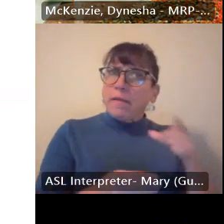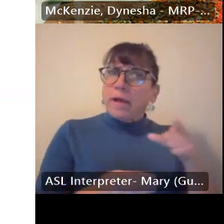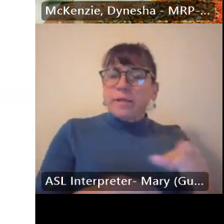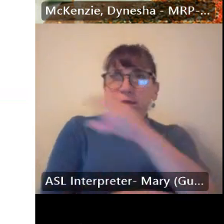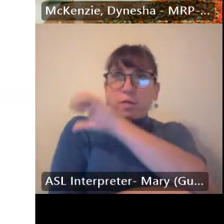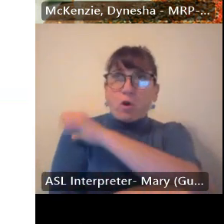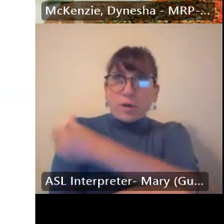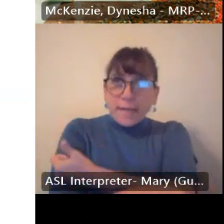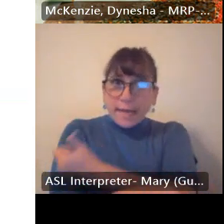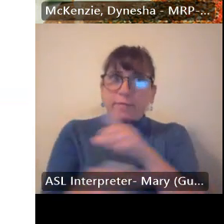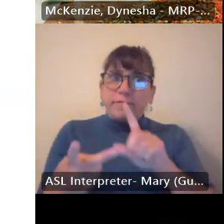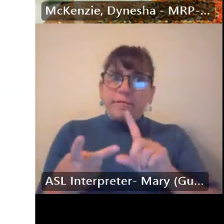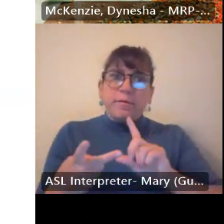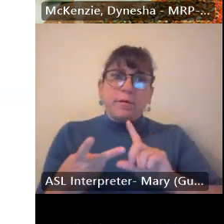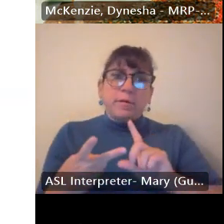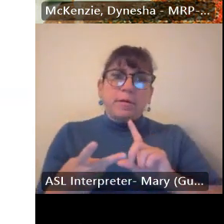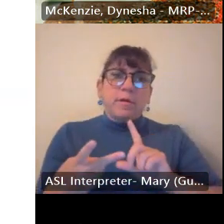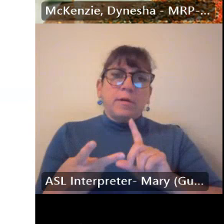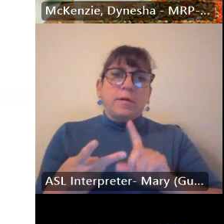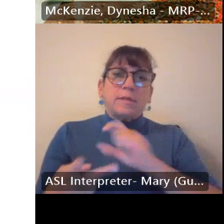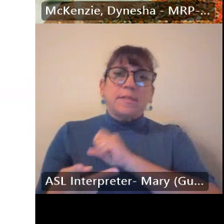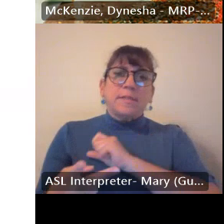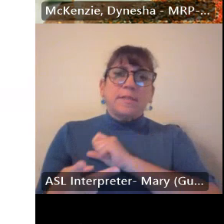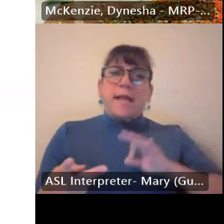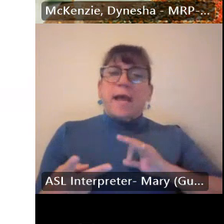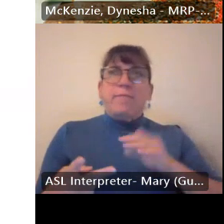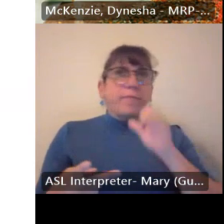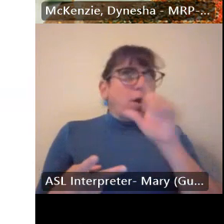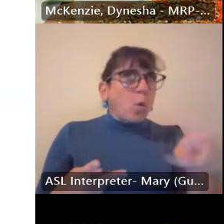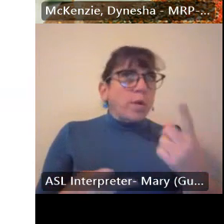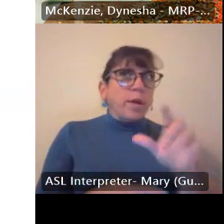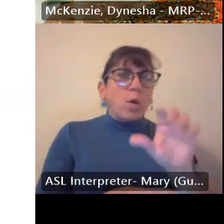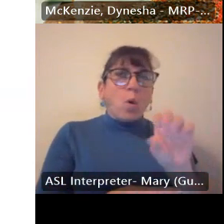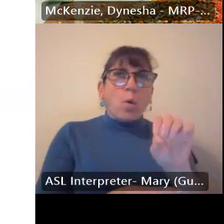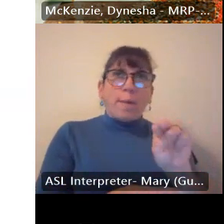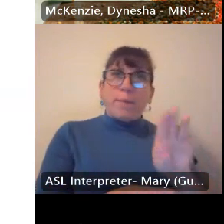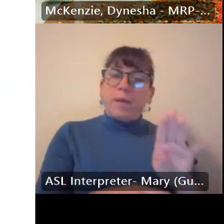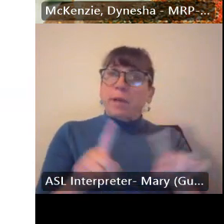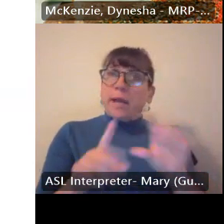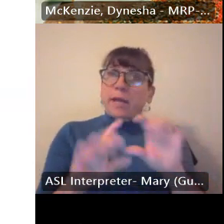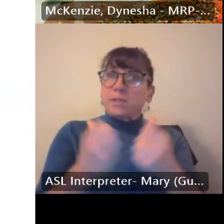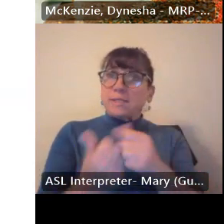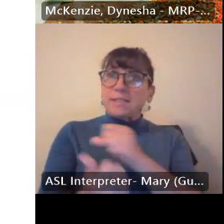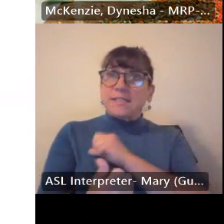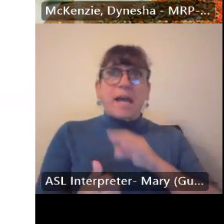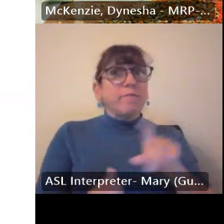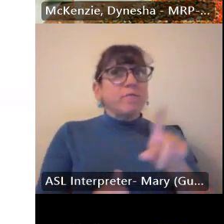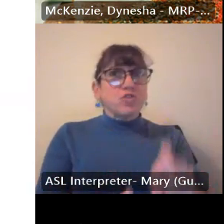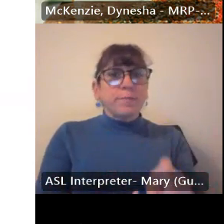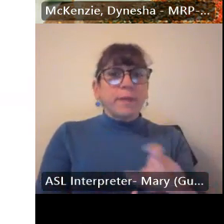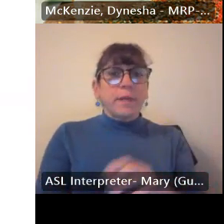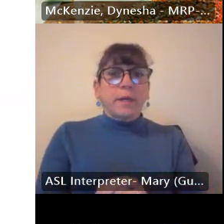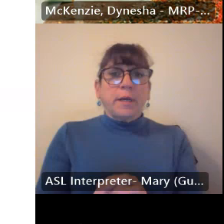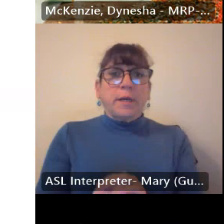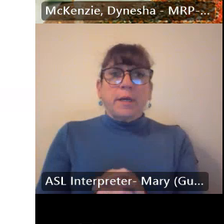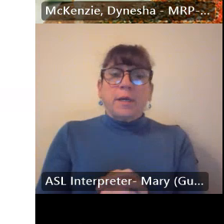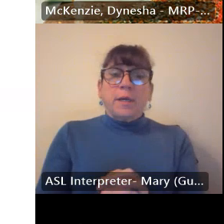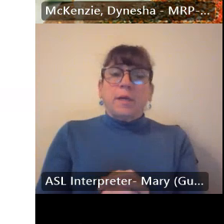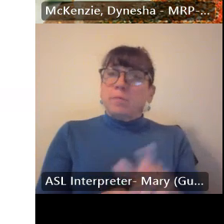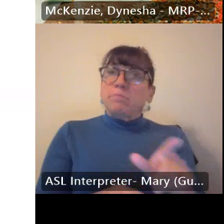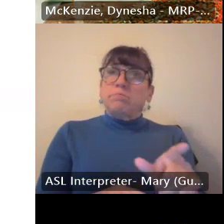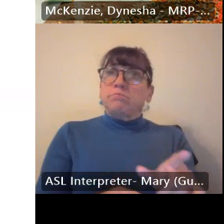authoritative. Staff, not just the OMB folks, but agency staff should be